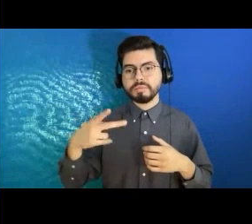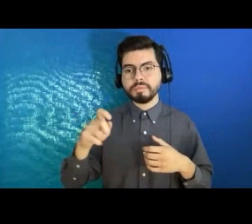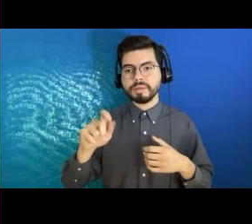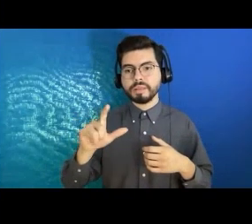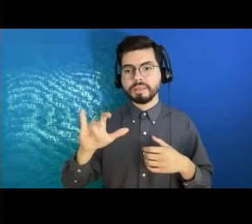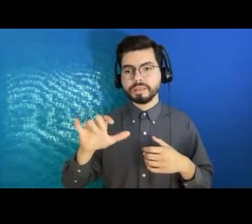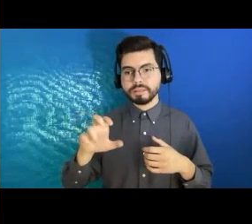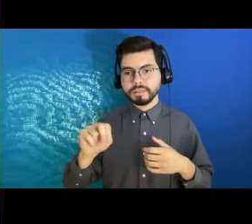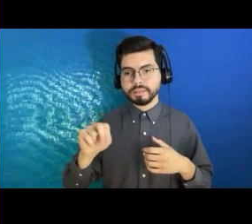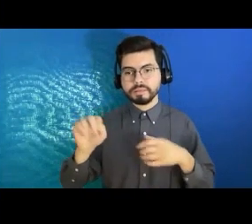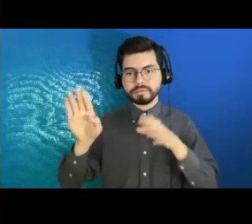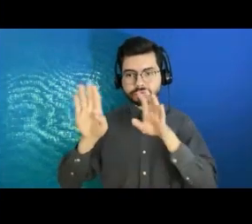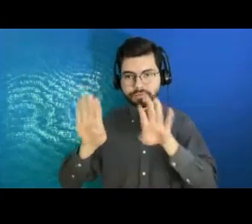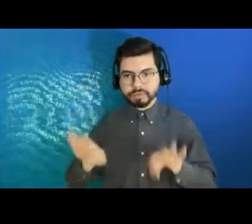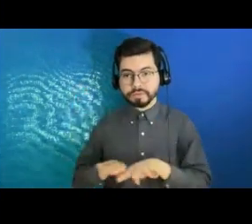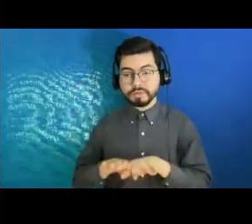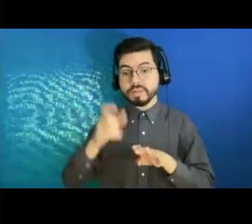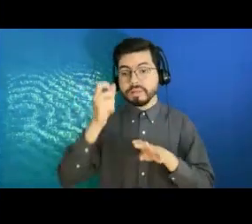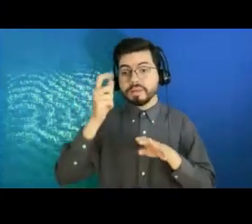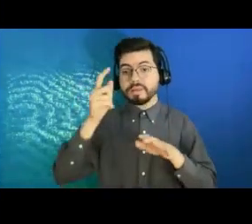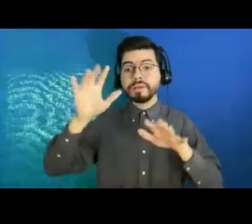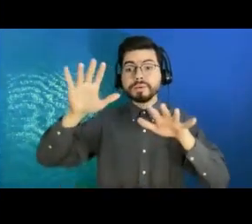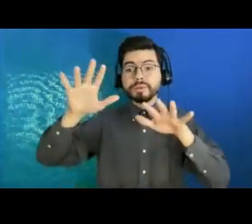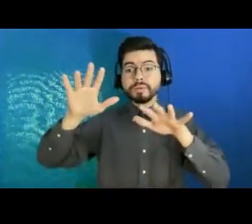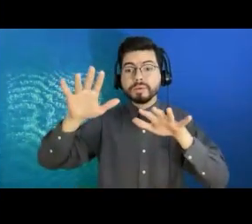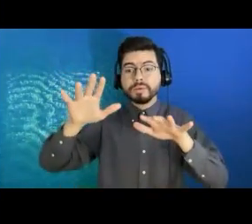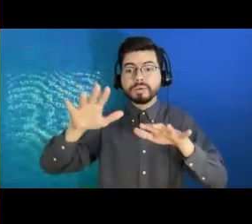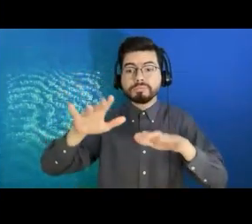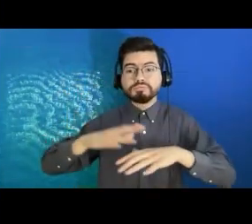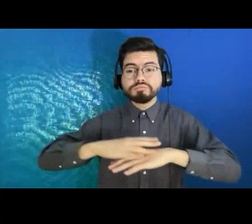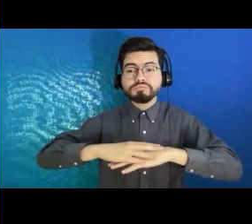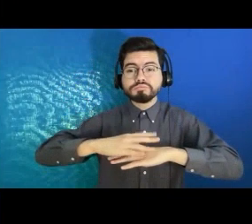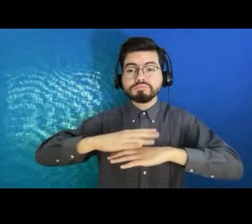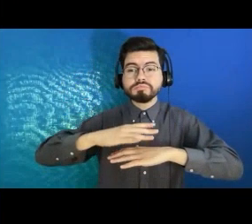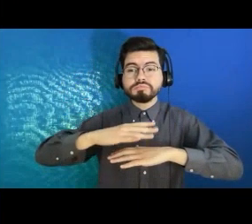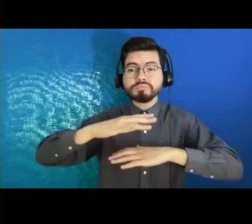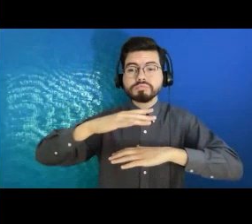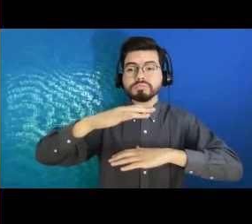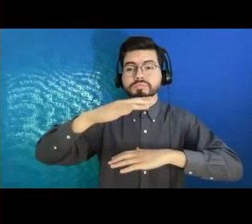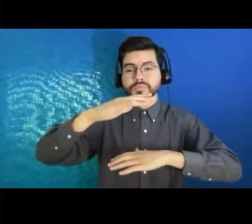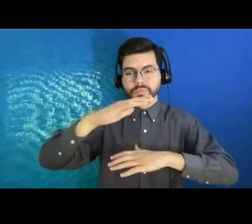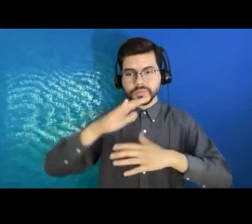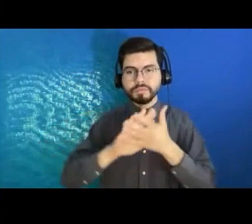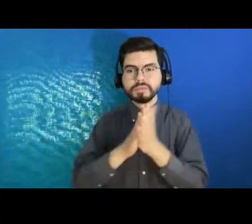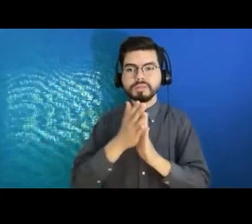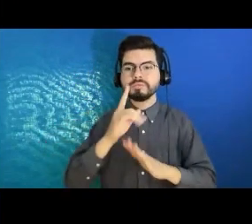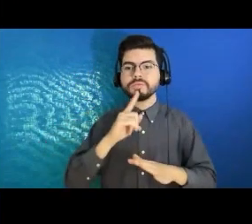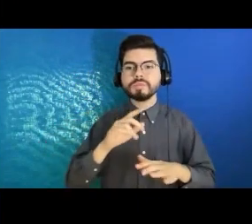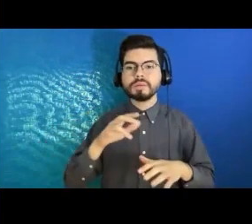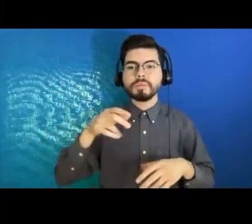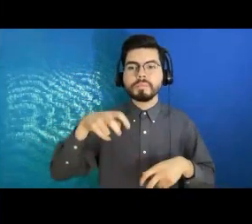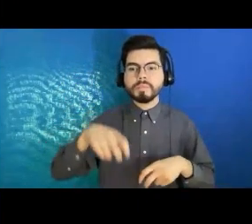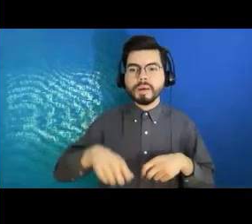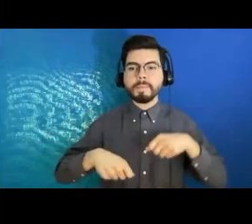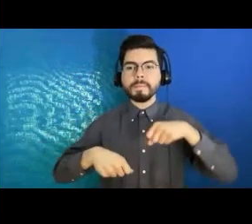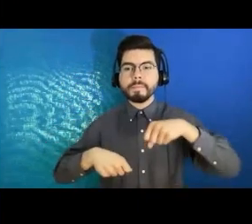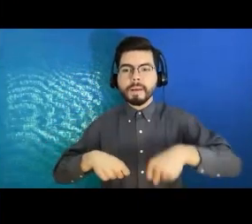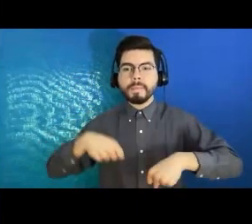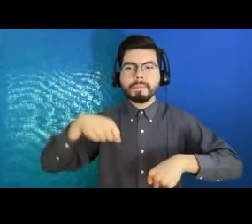to accumulate, it's this slow walk towards Gardner. So when you add up all the areas that buffalo use in the park, it's